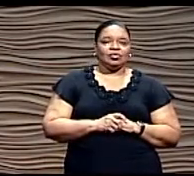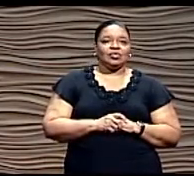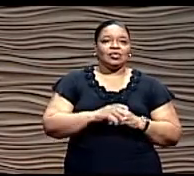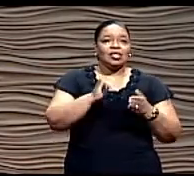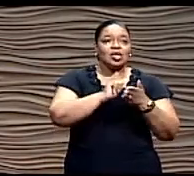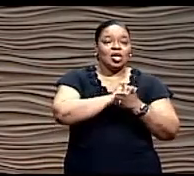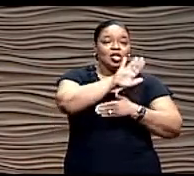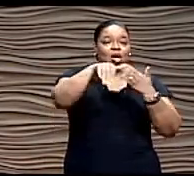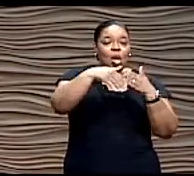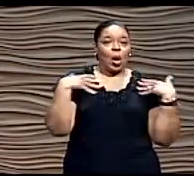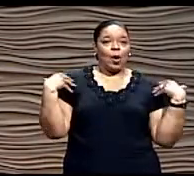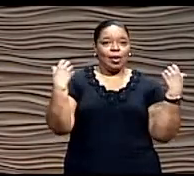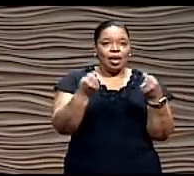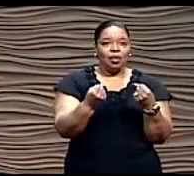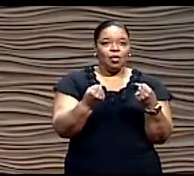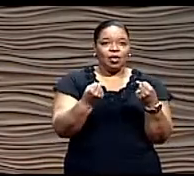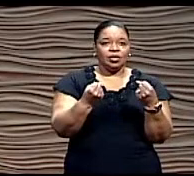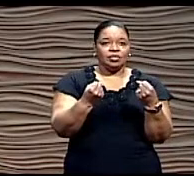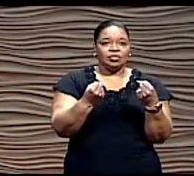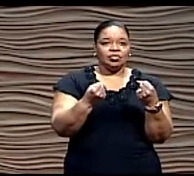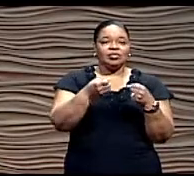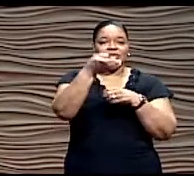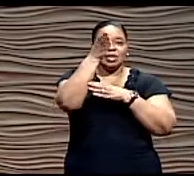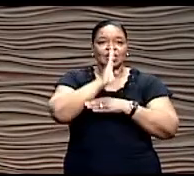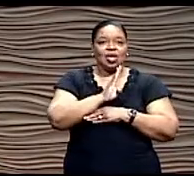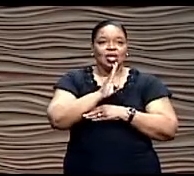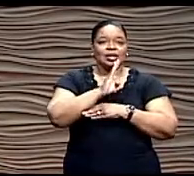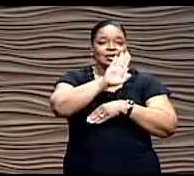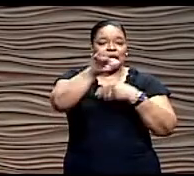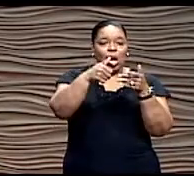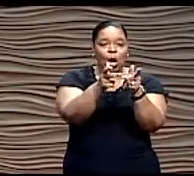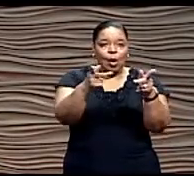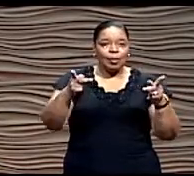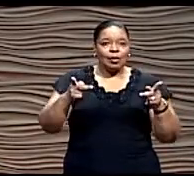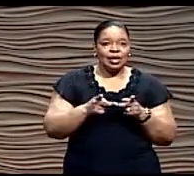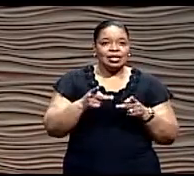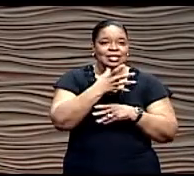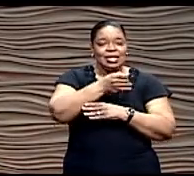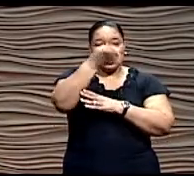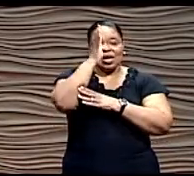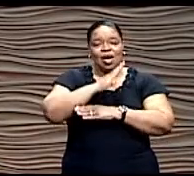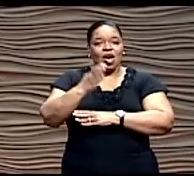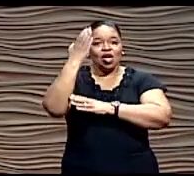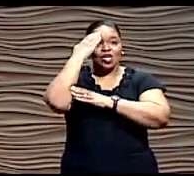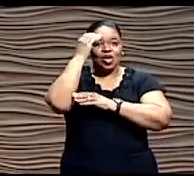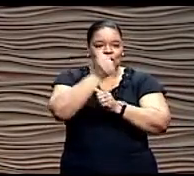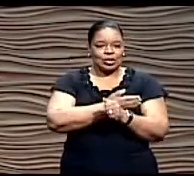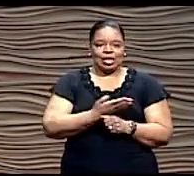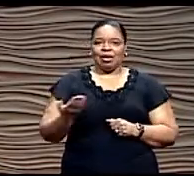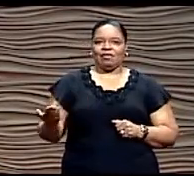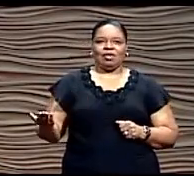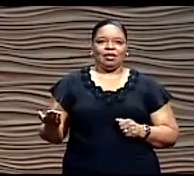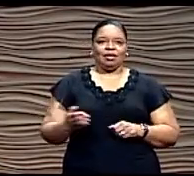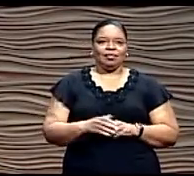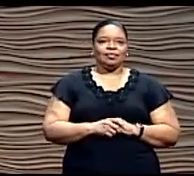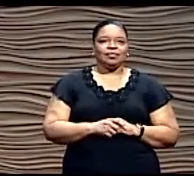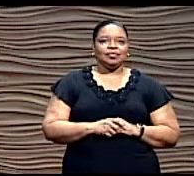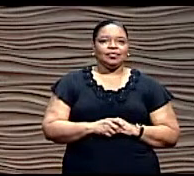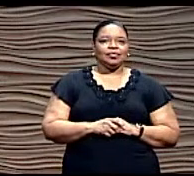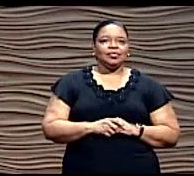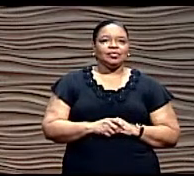is all-powerful and God is everywhere and God knows everything.